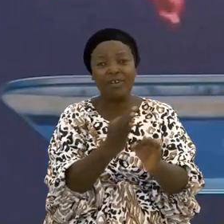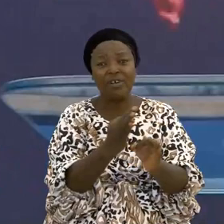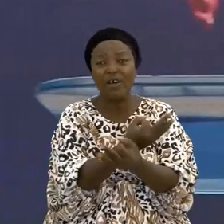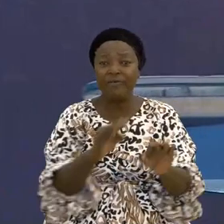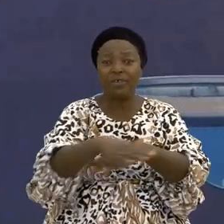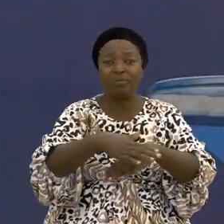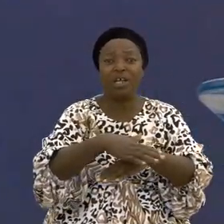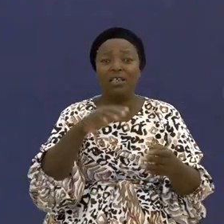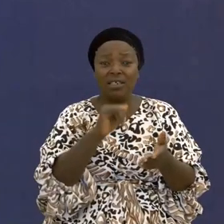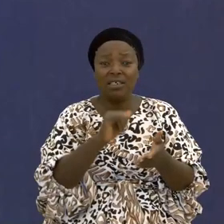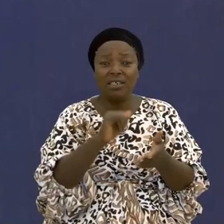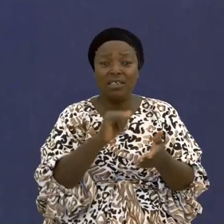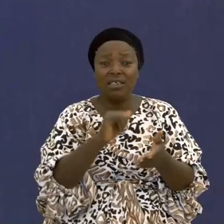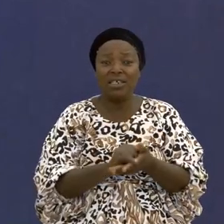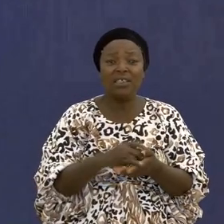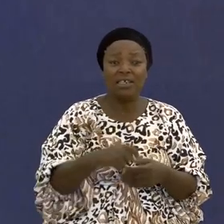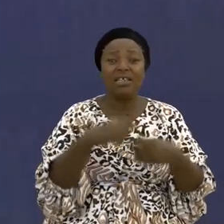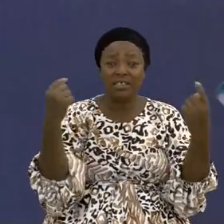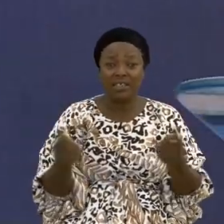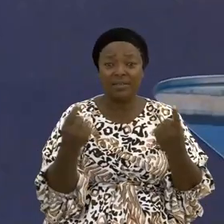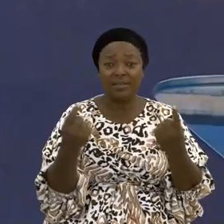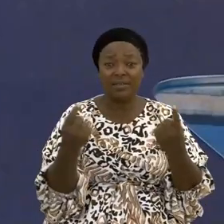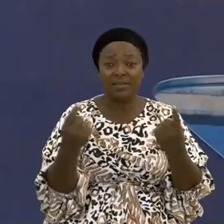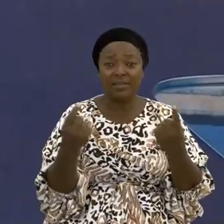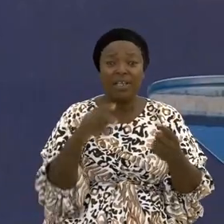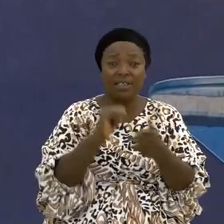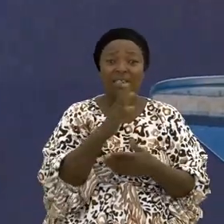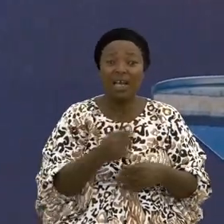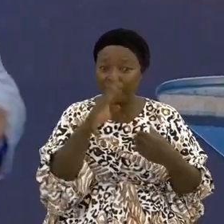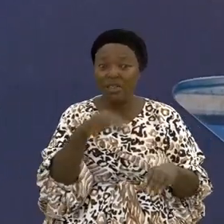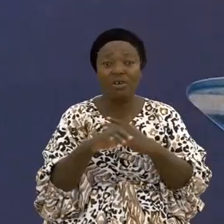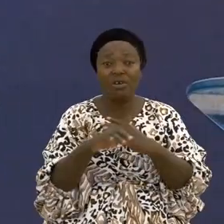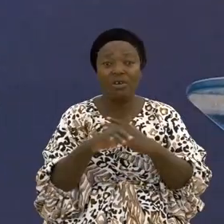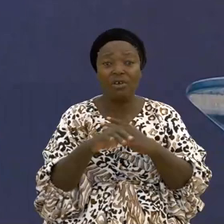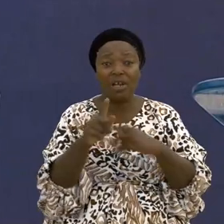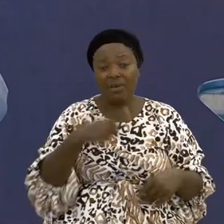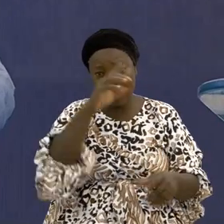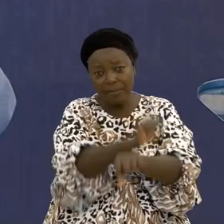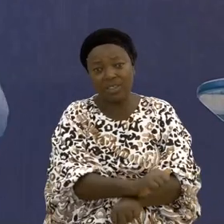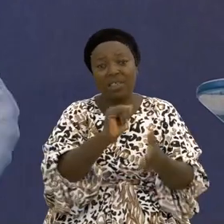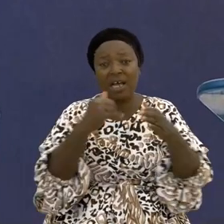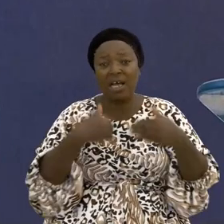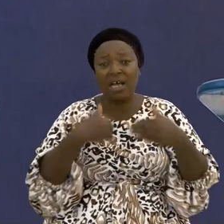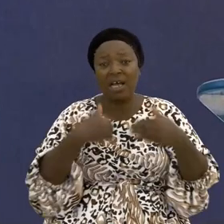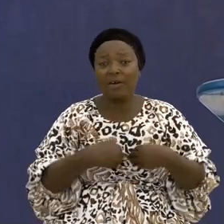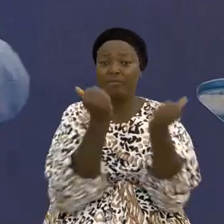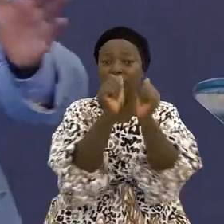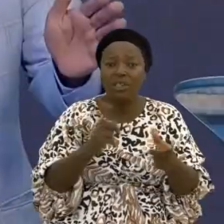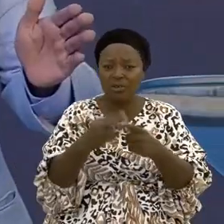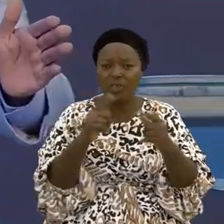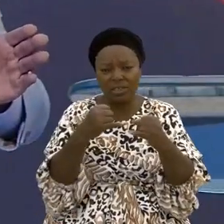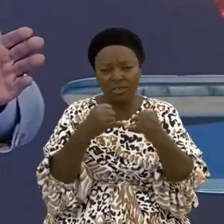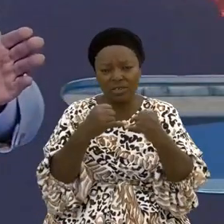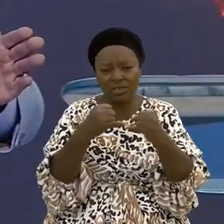the sin that had bound you, the habit that had bound you for so long, you want the chain to be